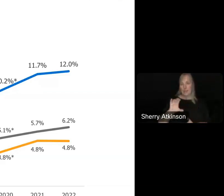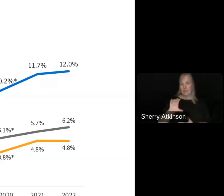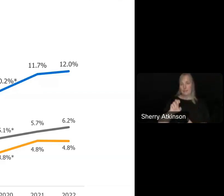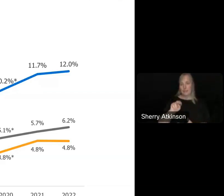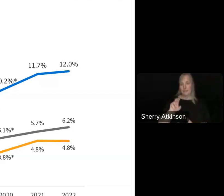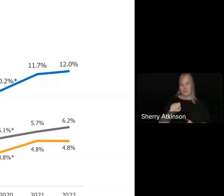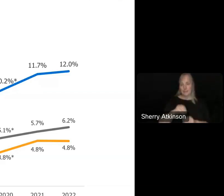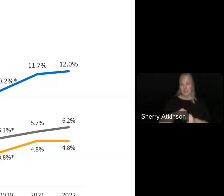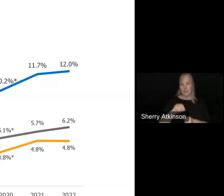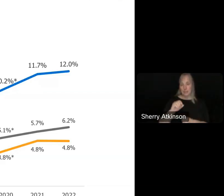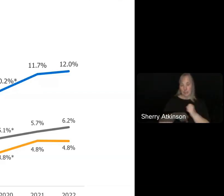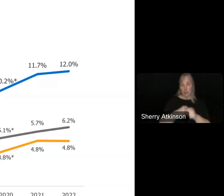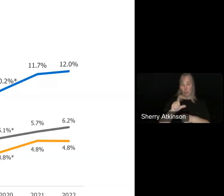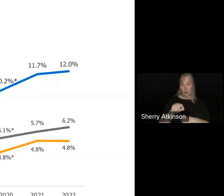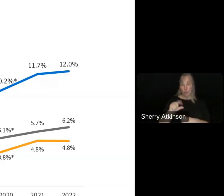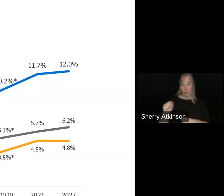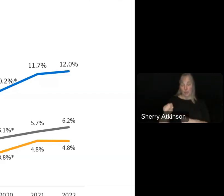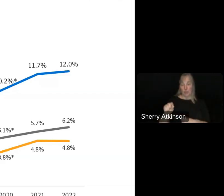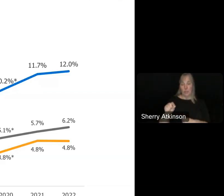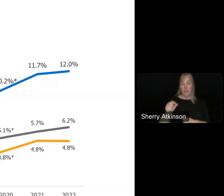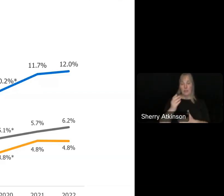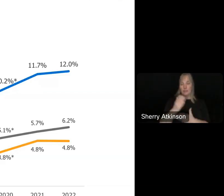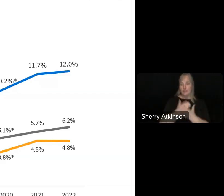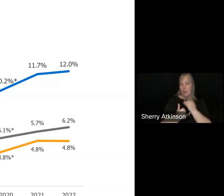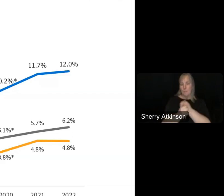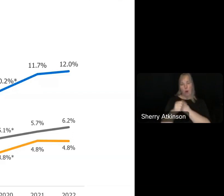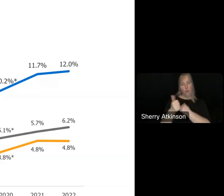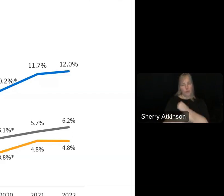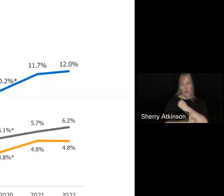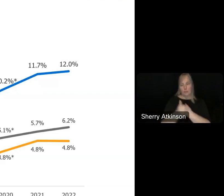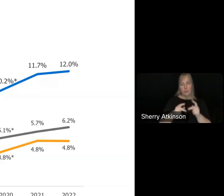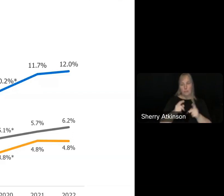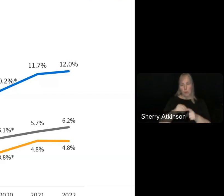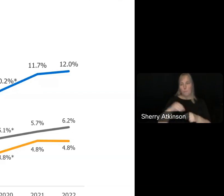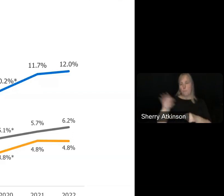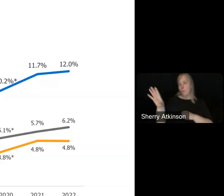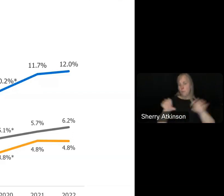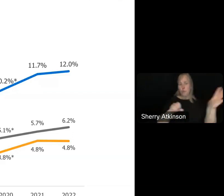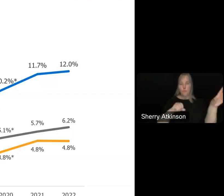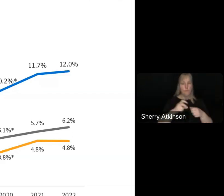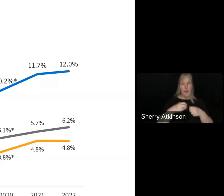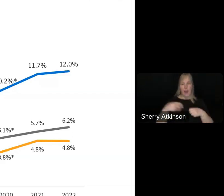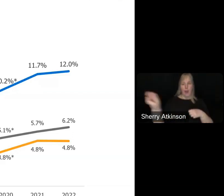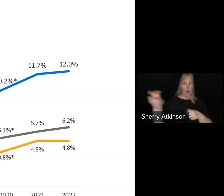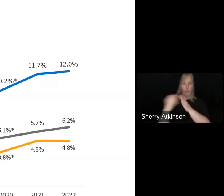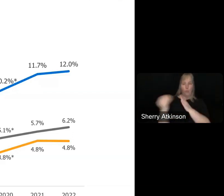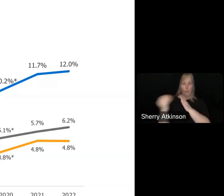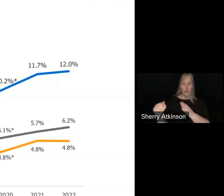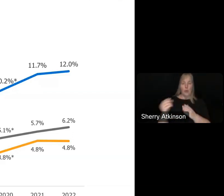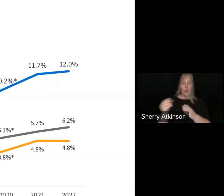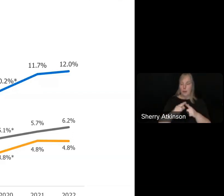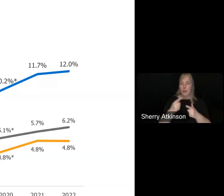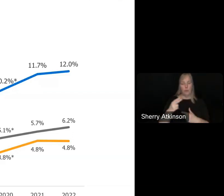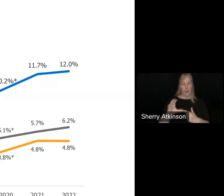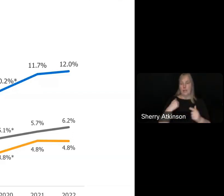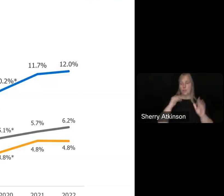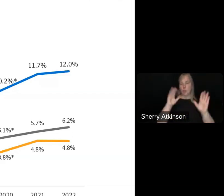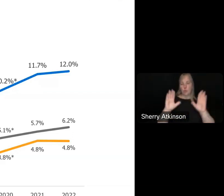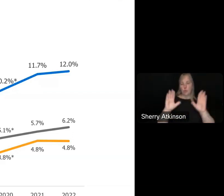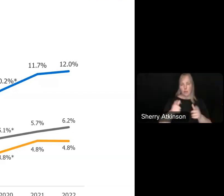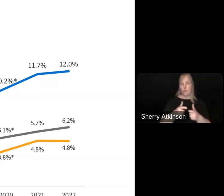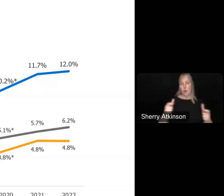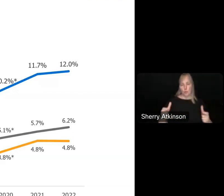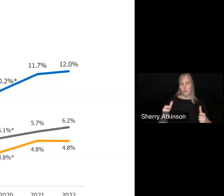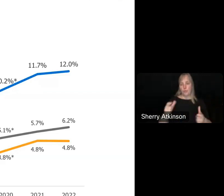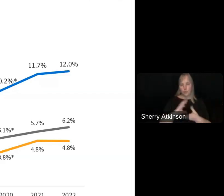have been having people moving out. Howard County has a really great growth story. It was 12% in the last